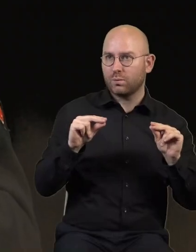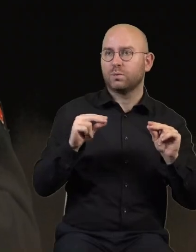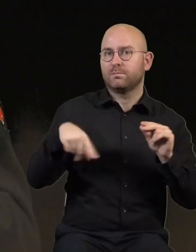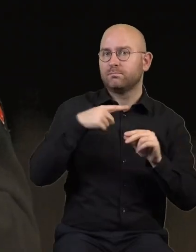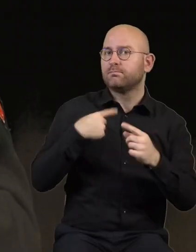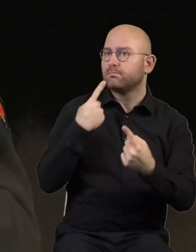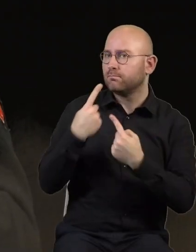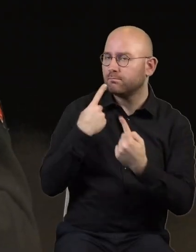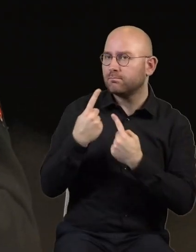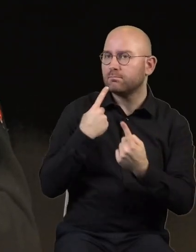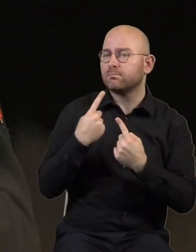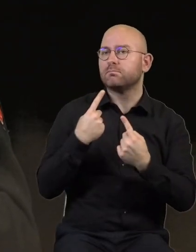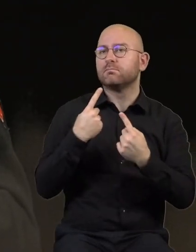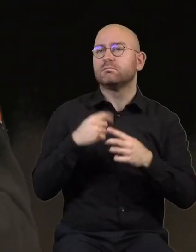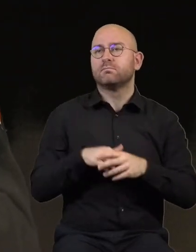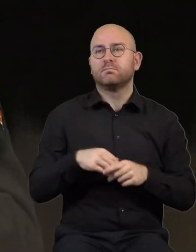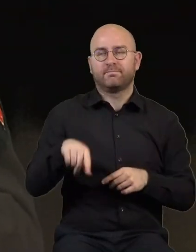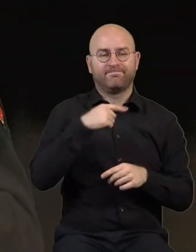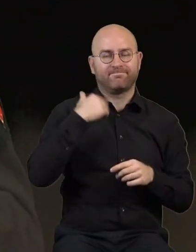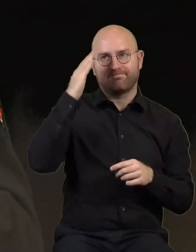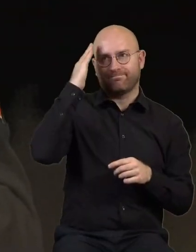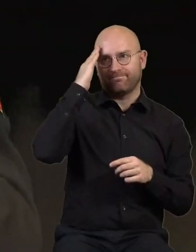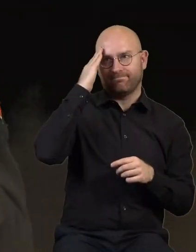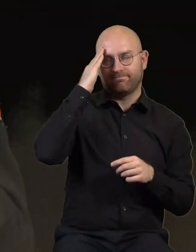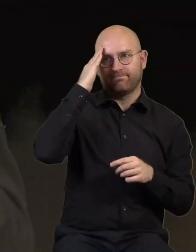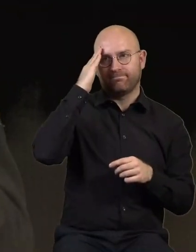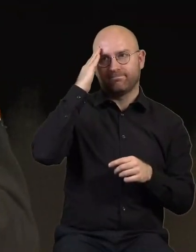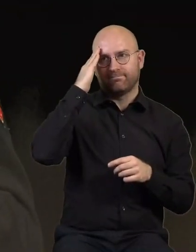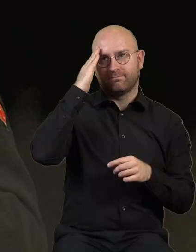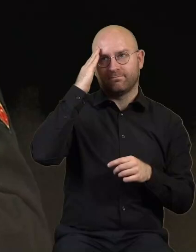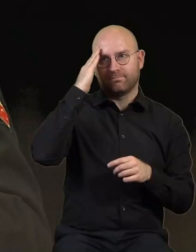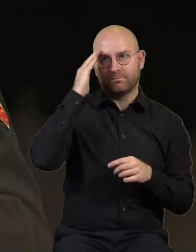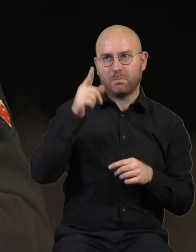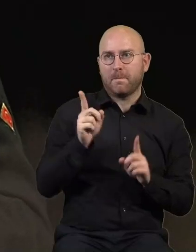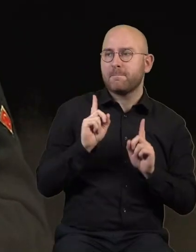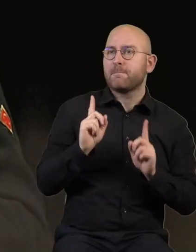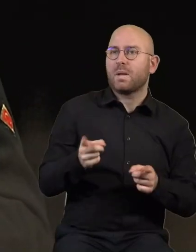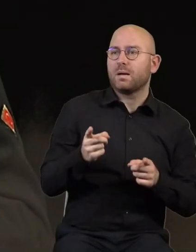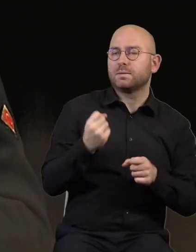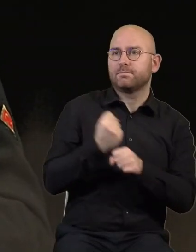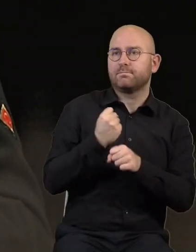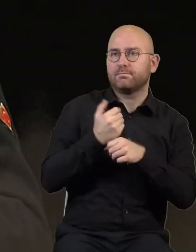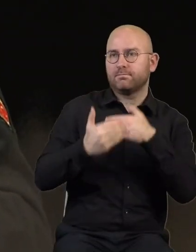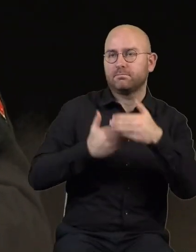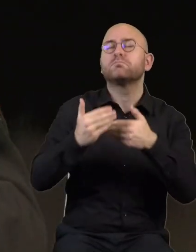that we do what is in line, what should be in line with what is required from NATO.